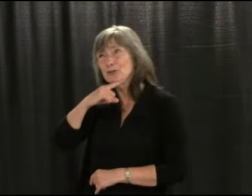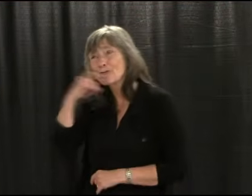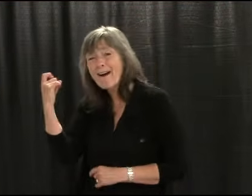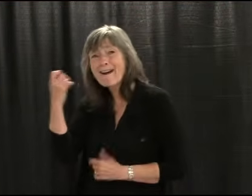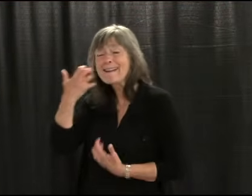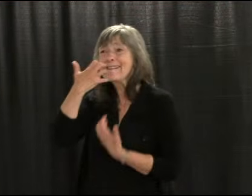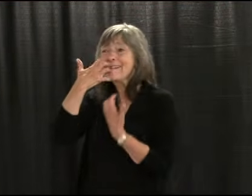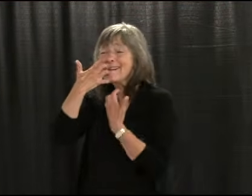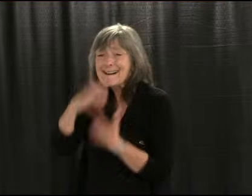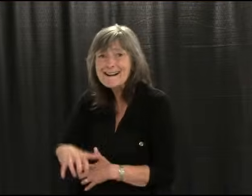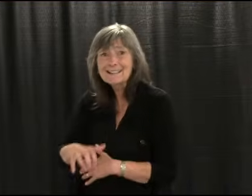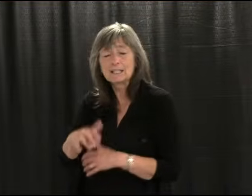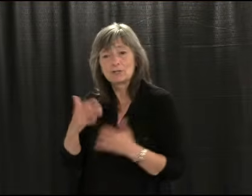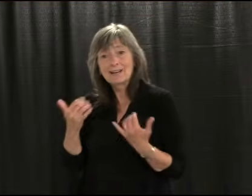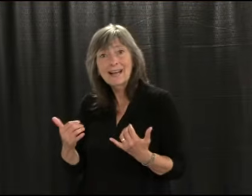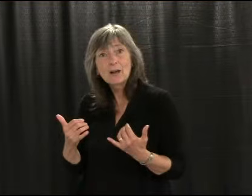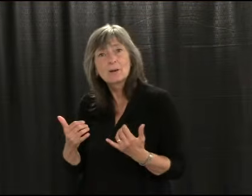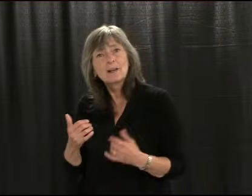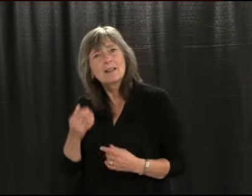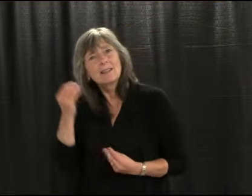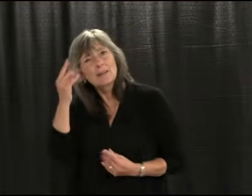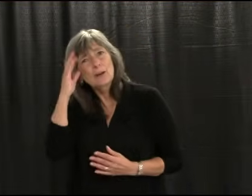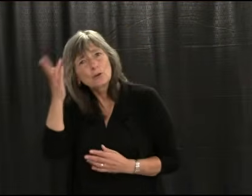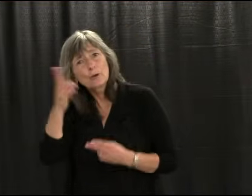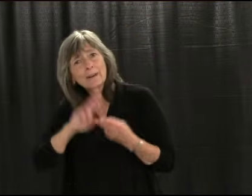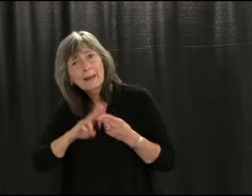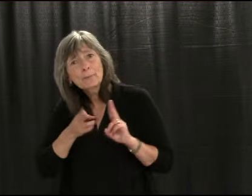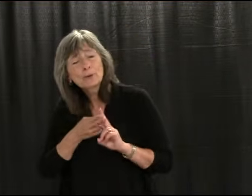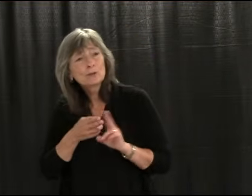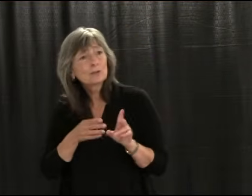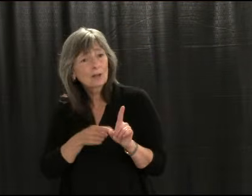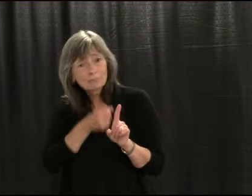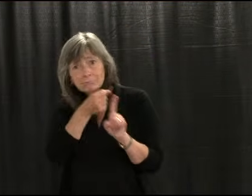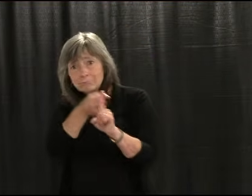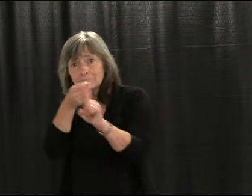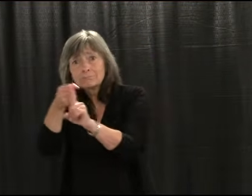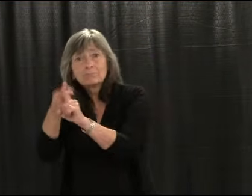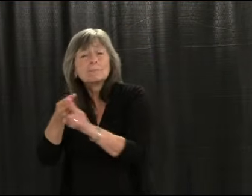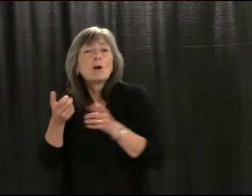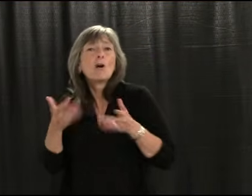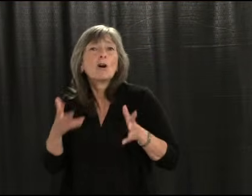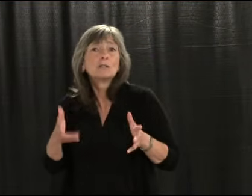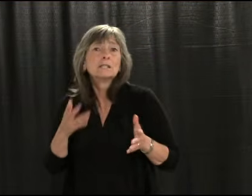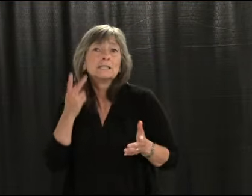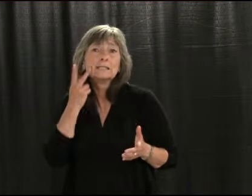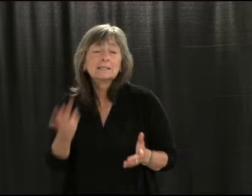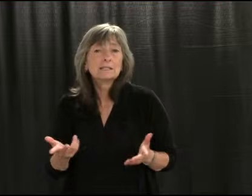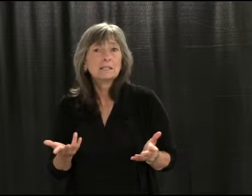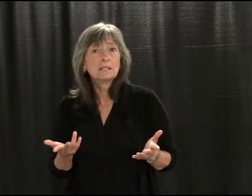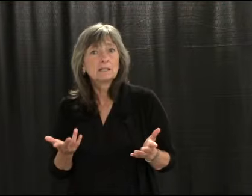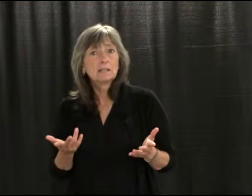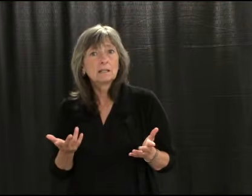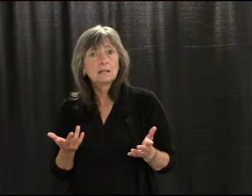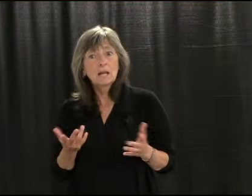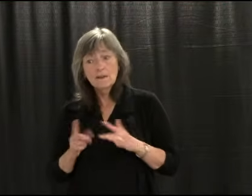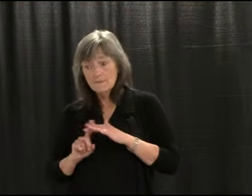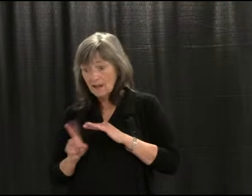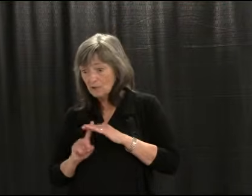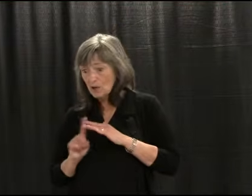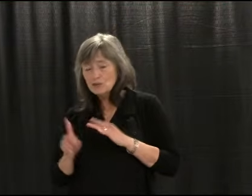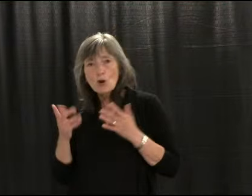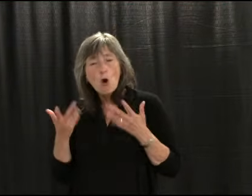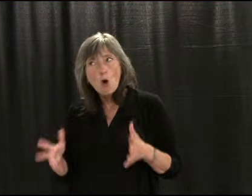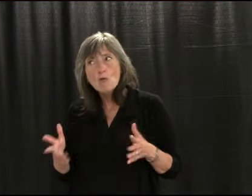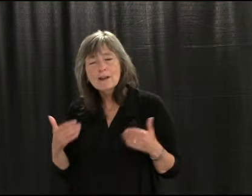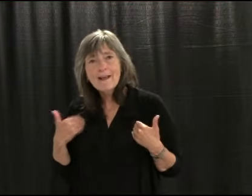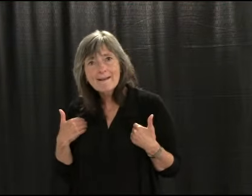right now, think about your neighbour, think about the devastation and the destruction, a number of evacuations that's already been carried out.